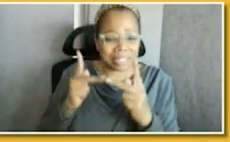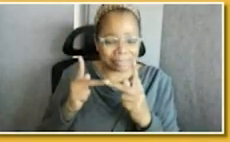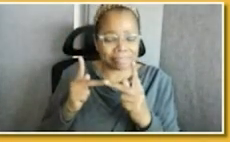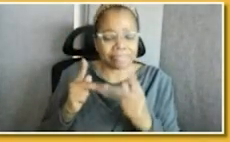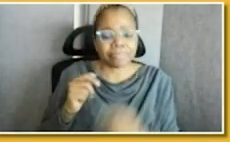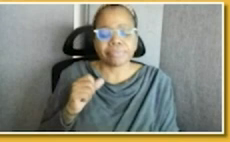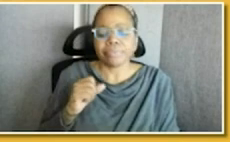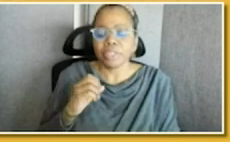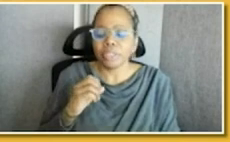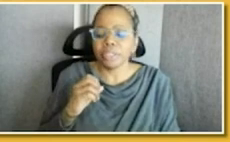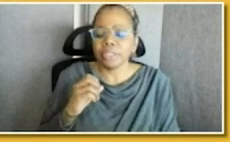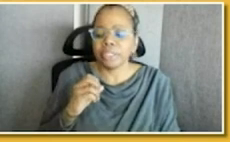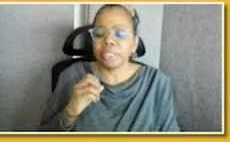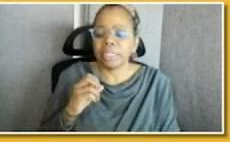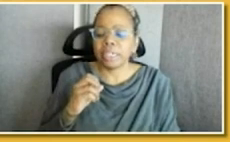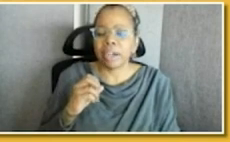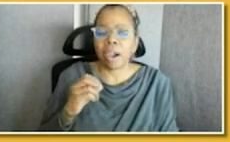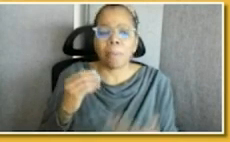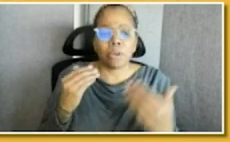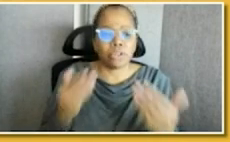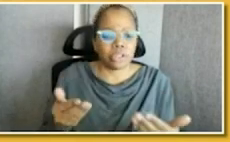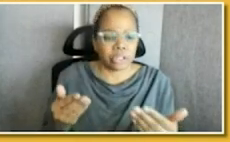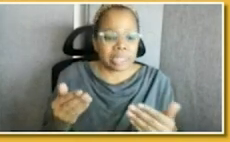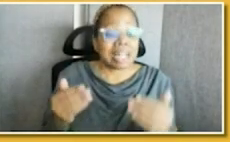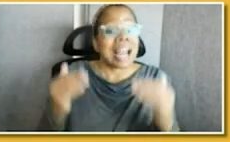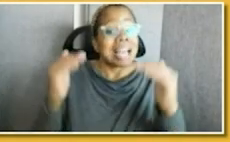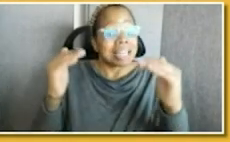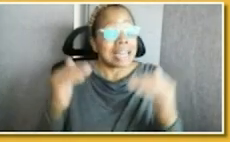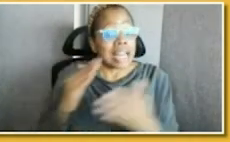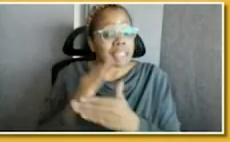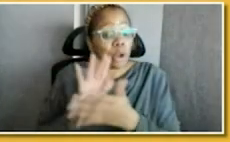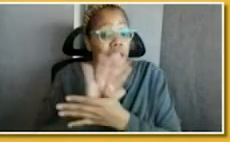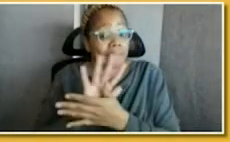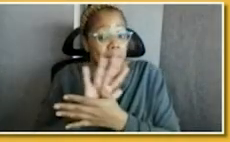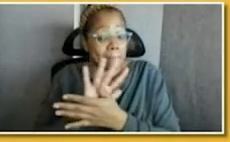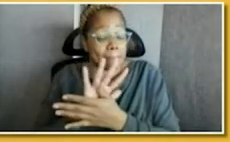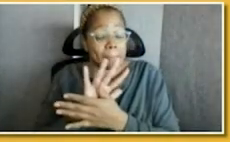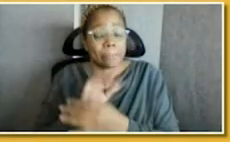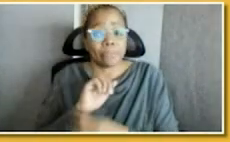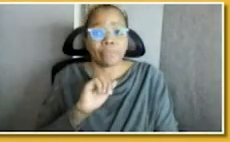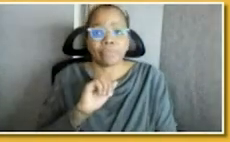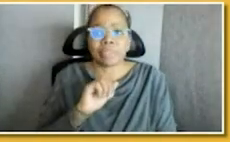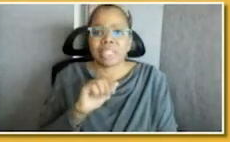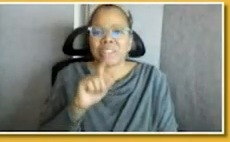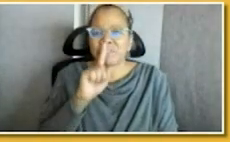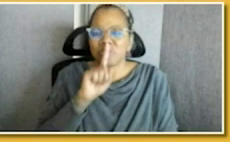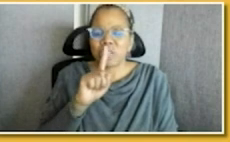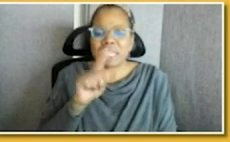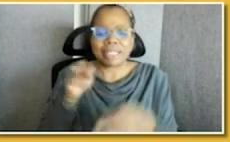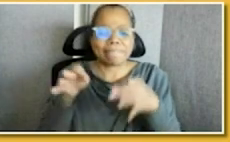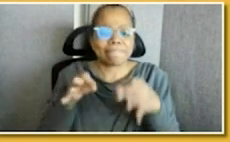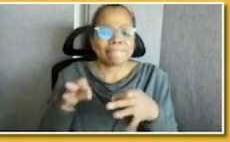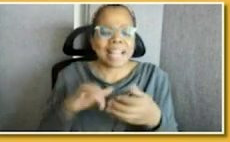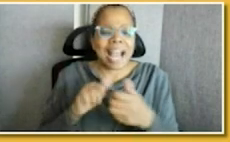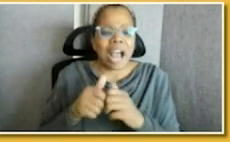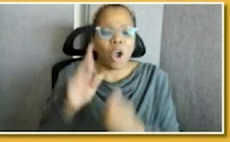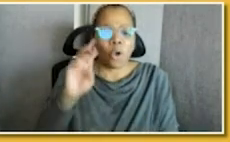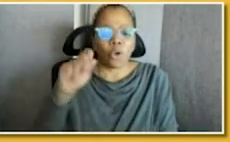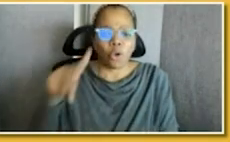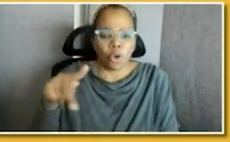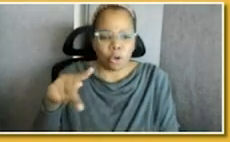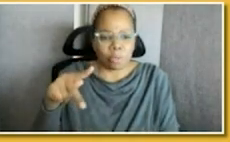moving on, so this next part of the film is really details how corporations claimed lucrative contracts to do the